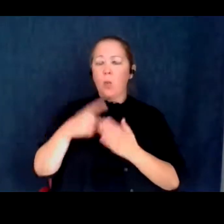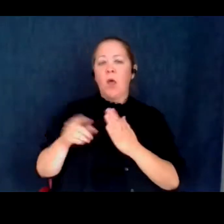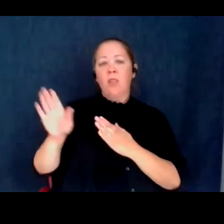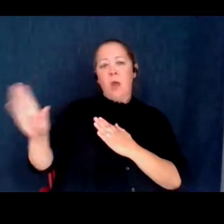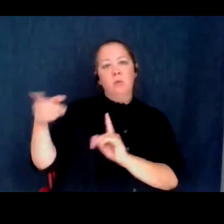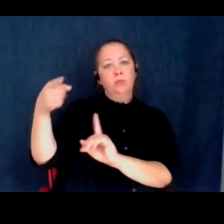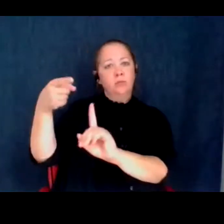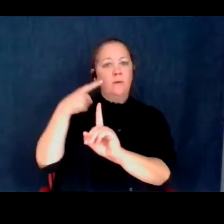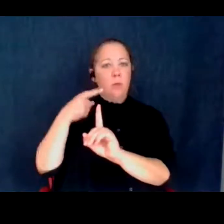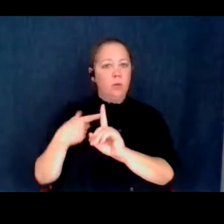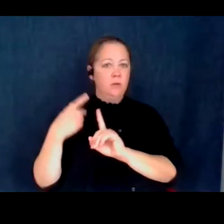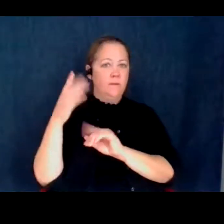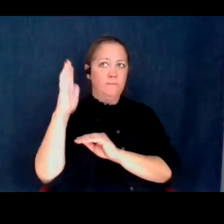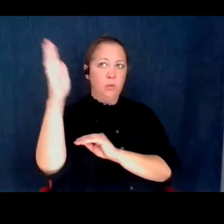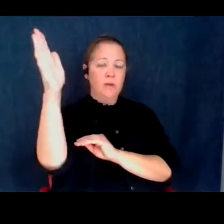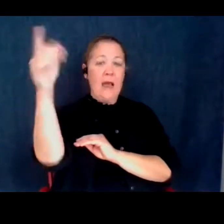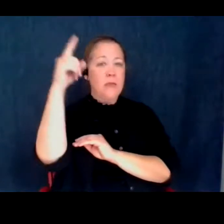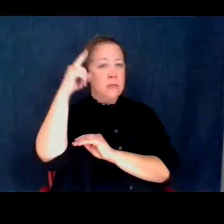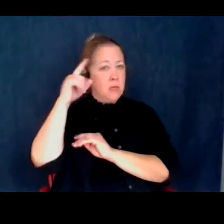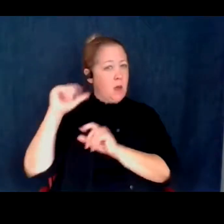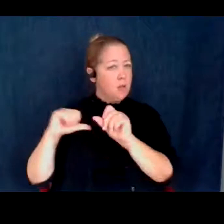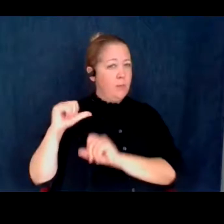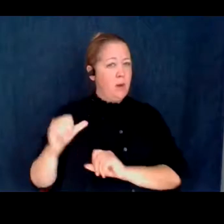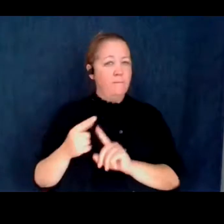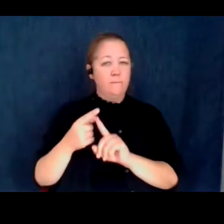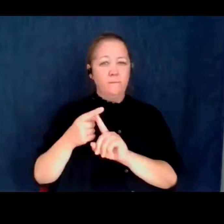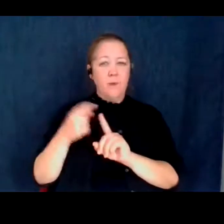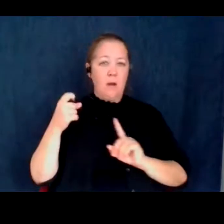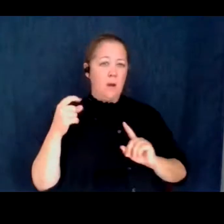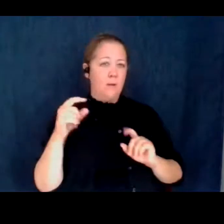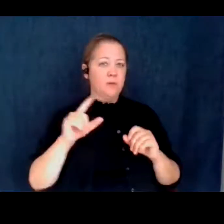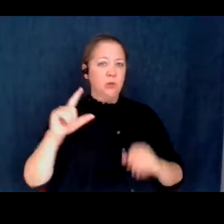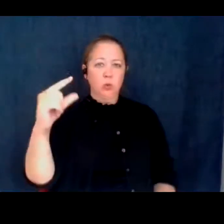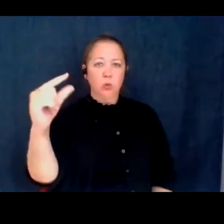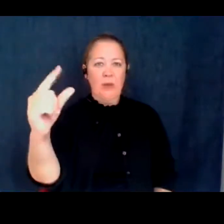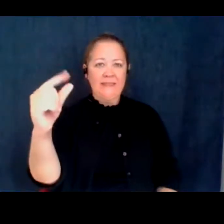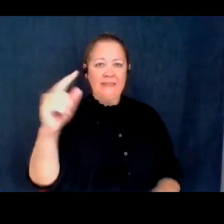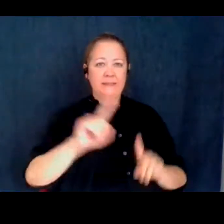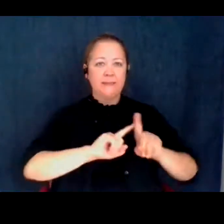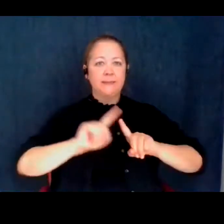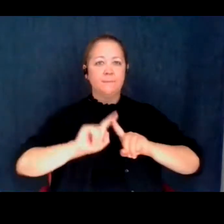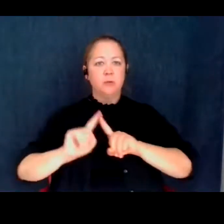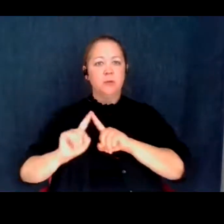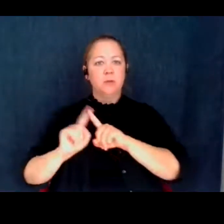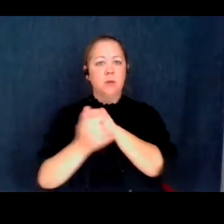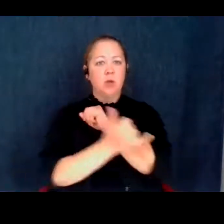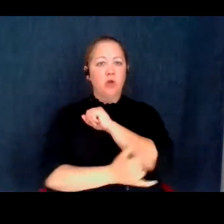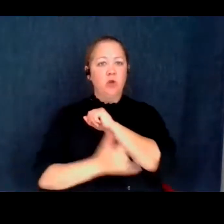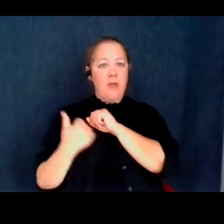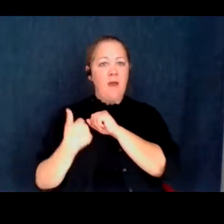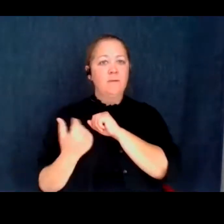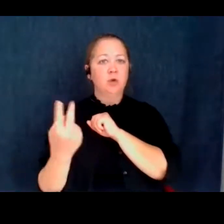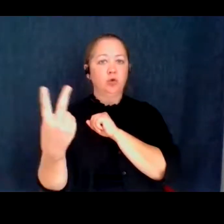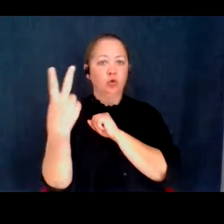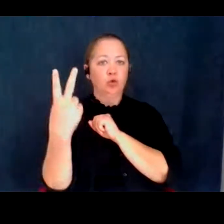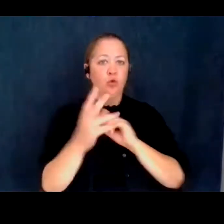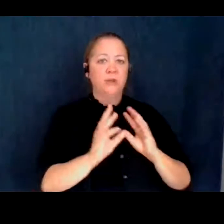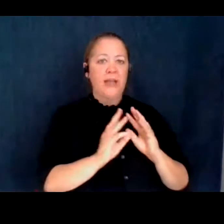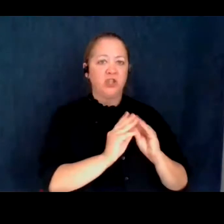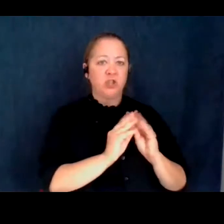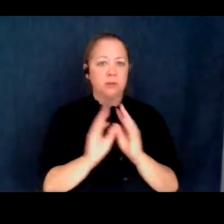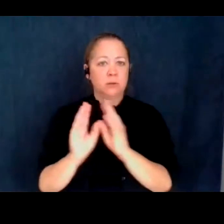from, I think, 20 different countries, and they were able to gather together for 2 sessions and talk together